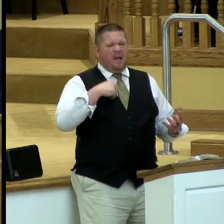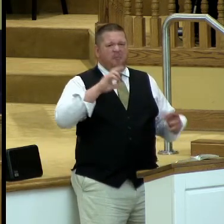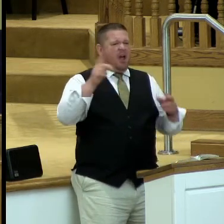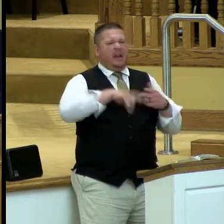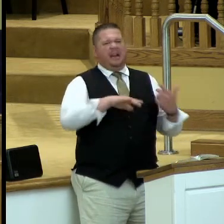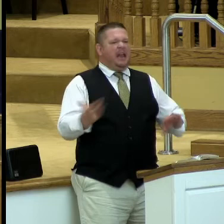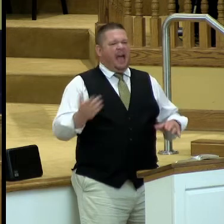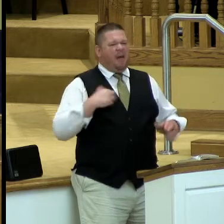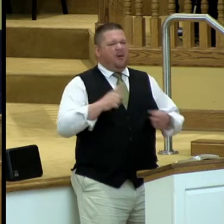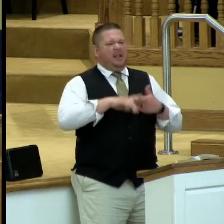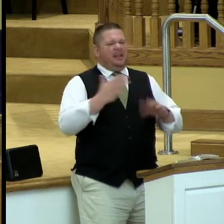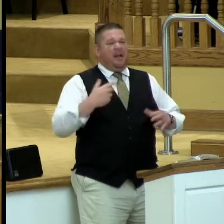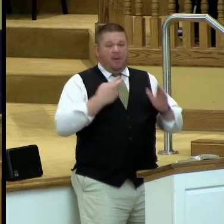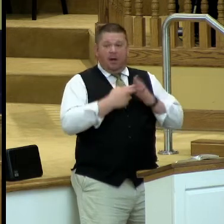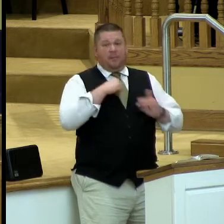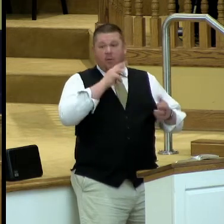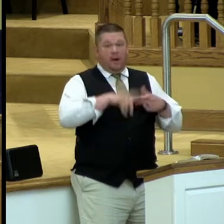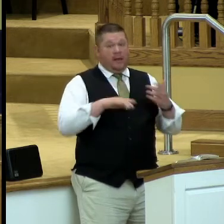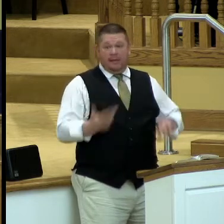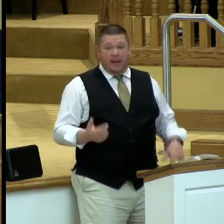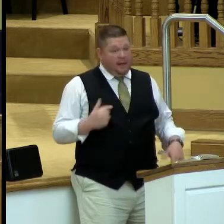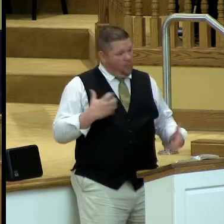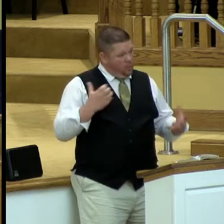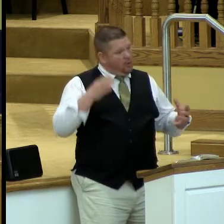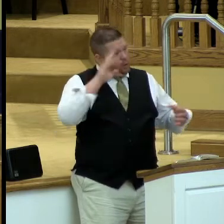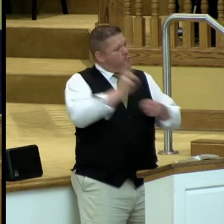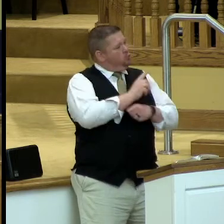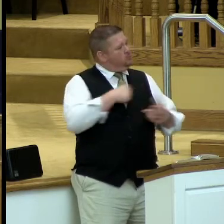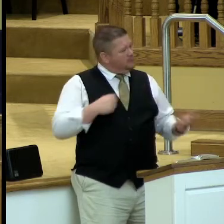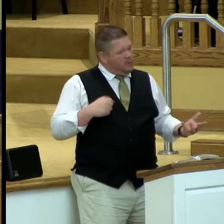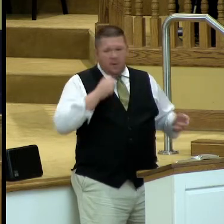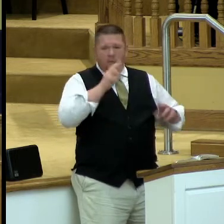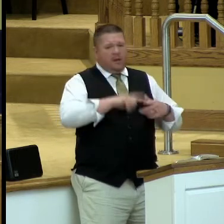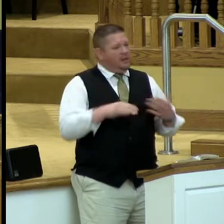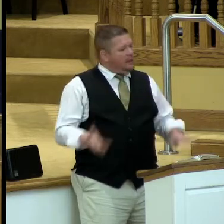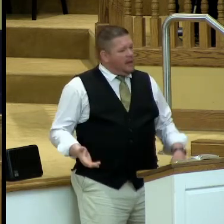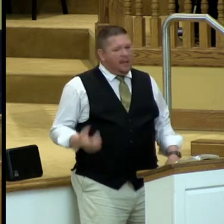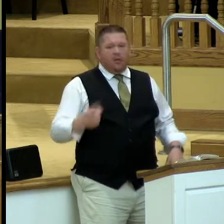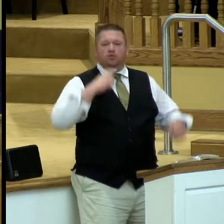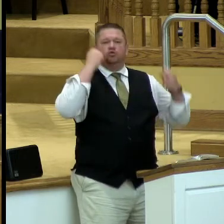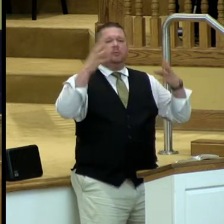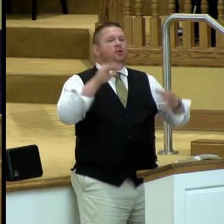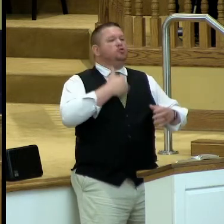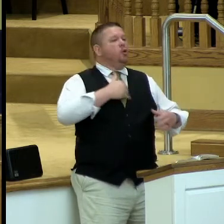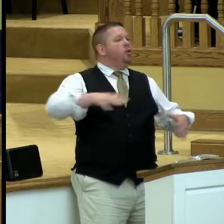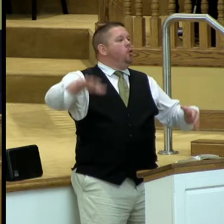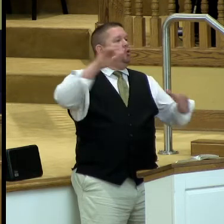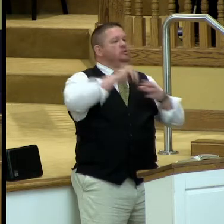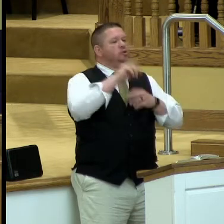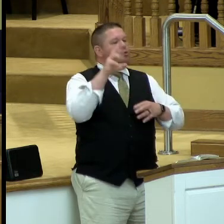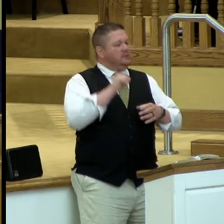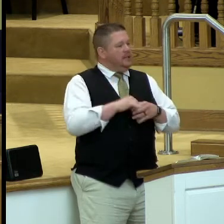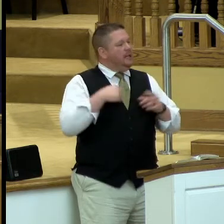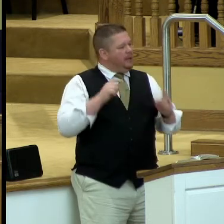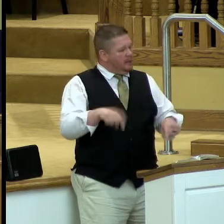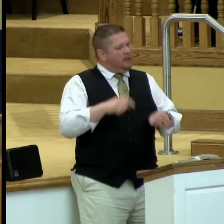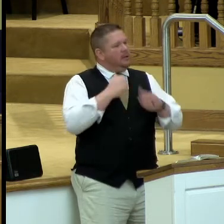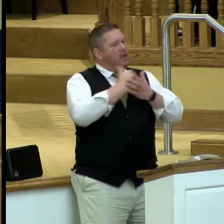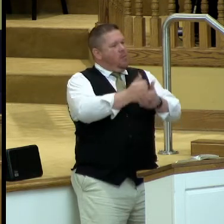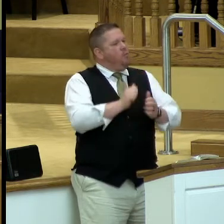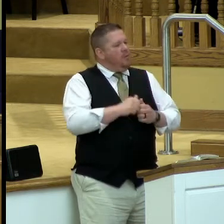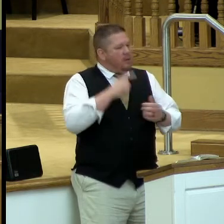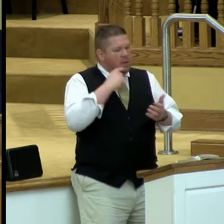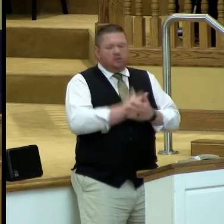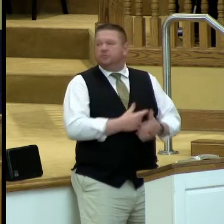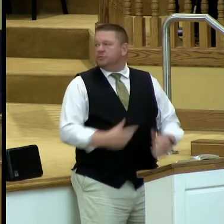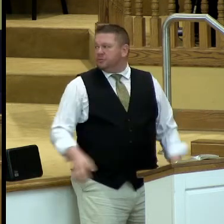and I'm ready to die. I'm going to be honest with you, I'm not ready to die. I'm not. There's too many souls in this United States that need the